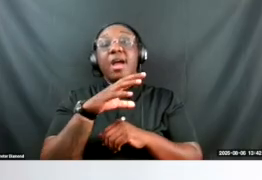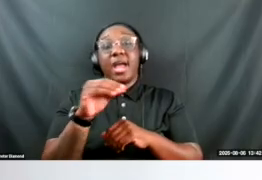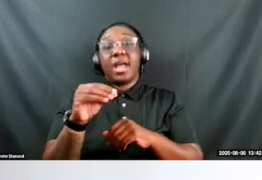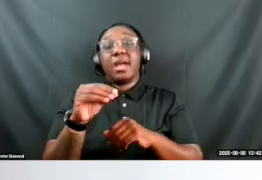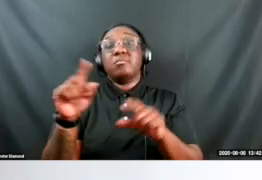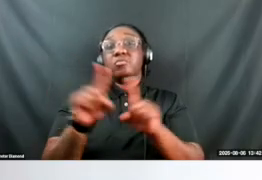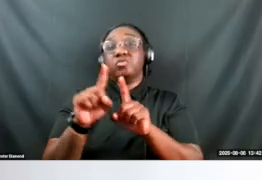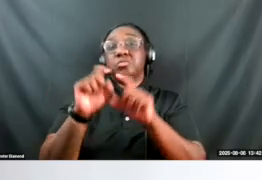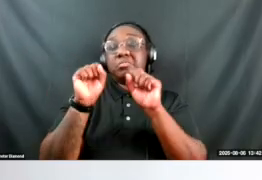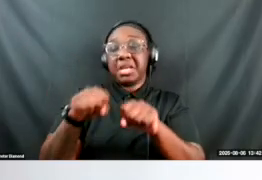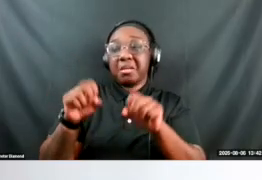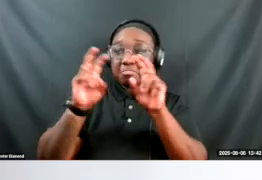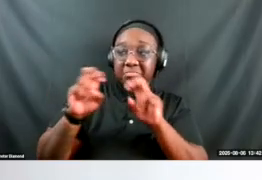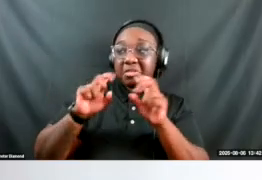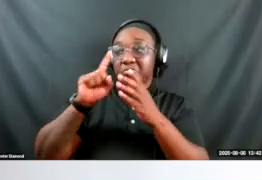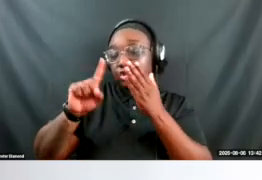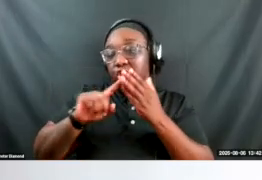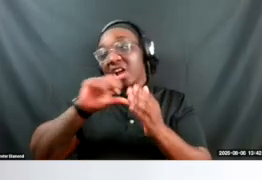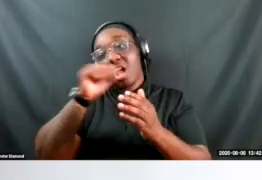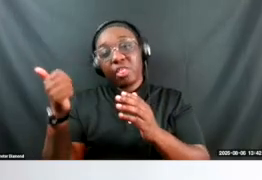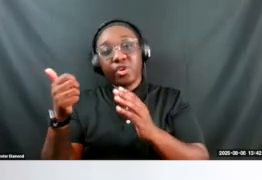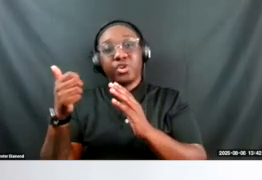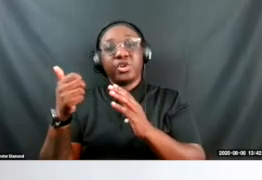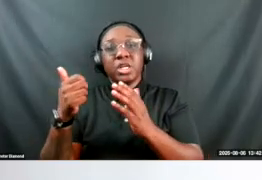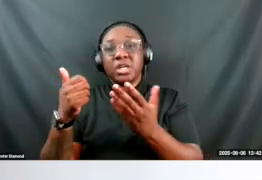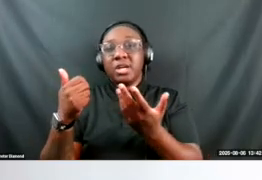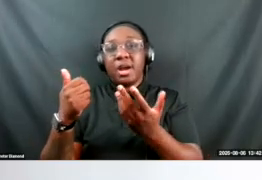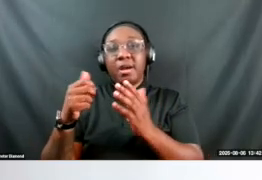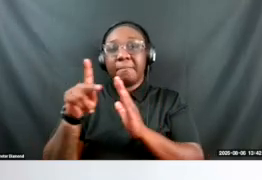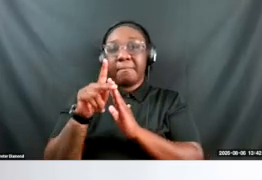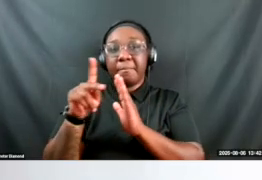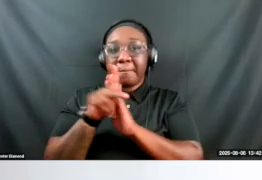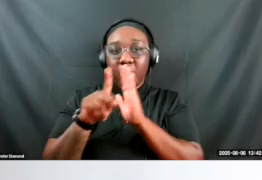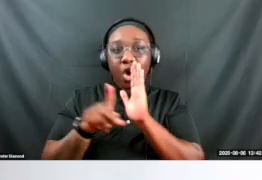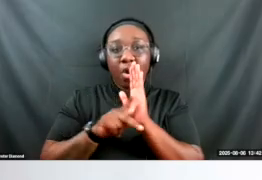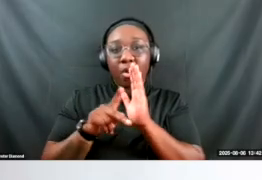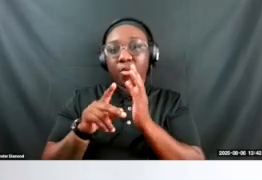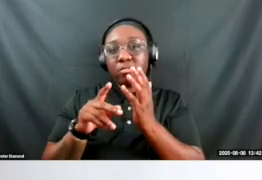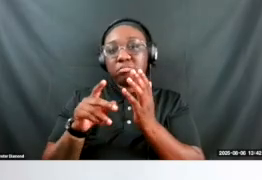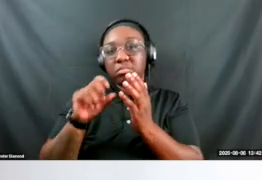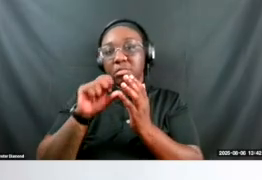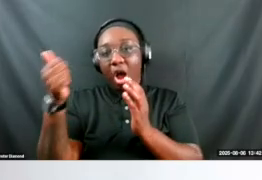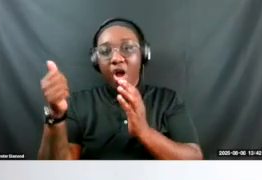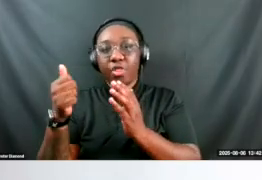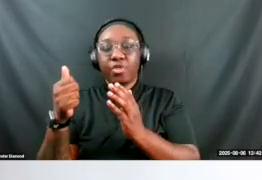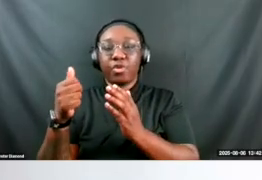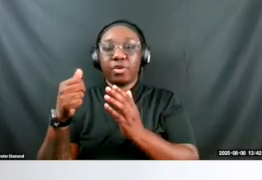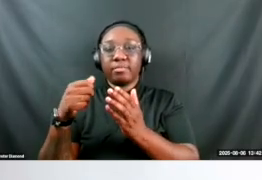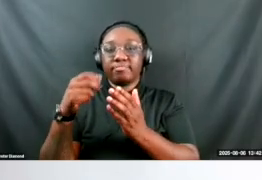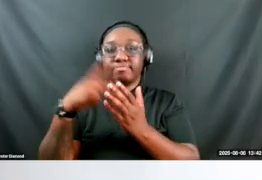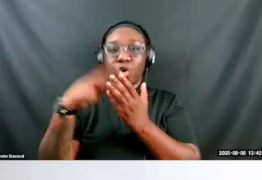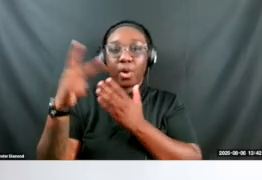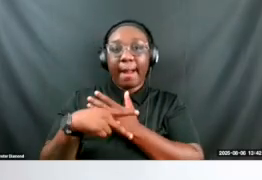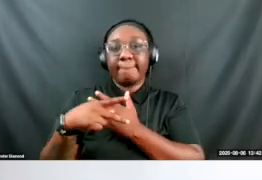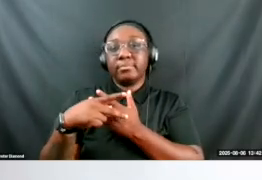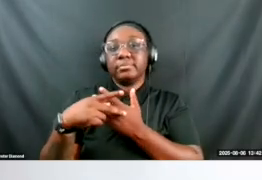this. Staff would work closely with administrators throughout the year on necessary changes and then push out these changes or